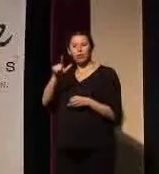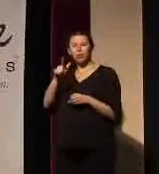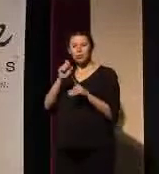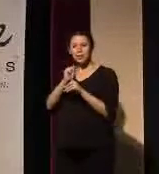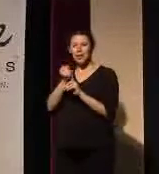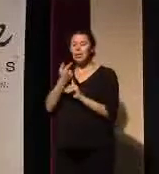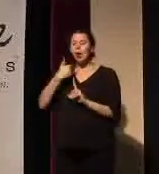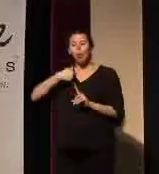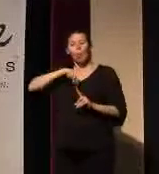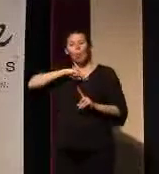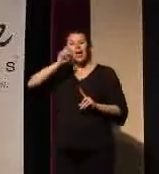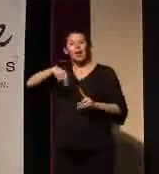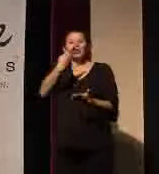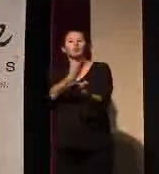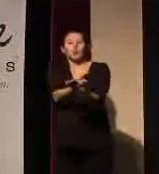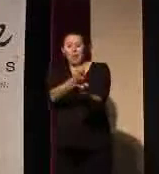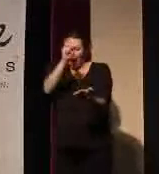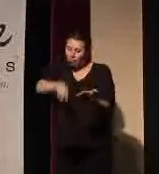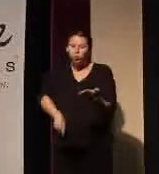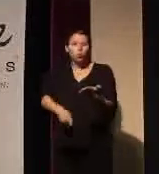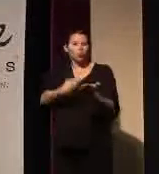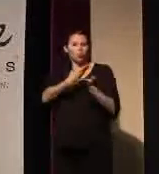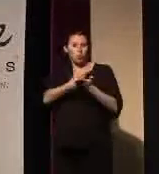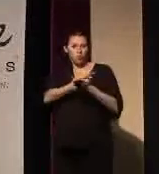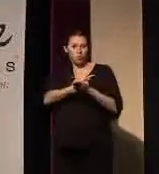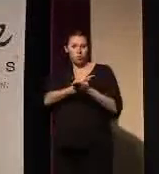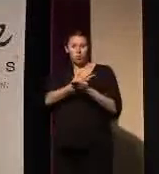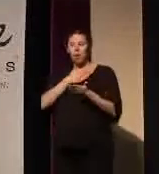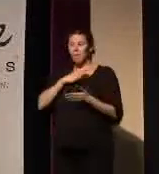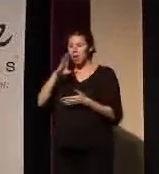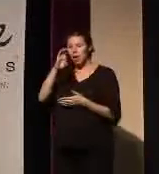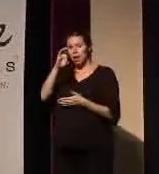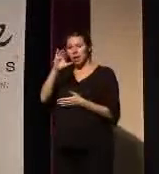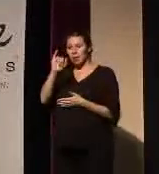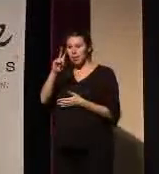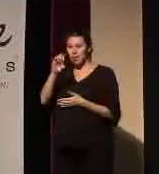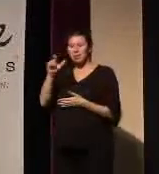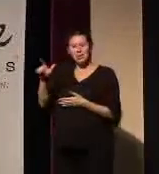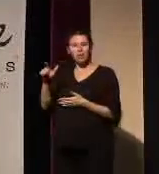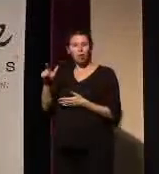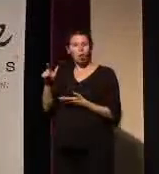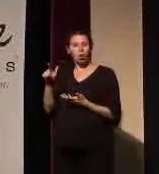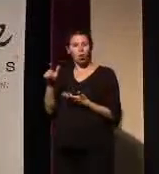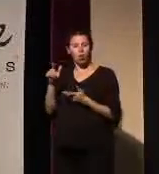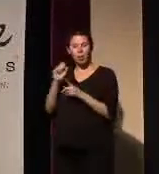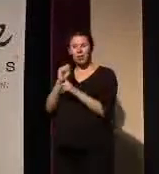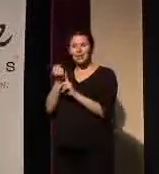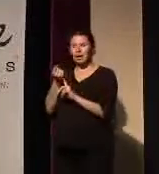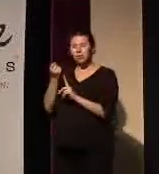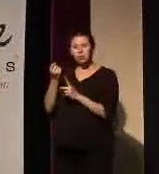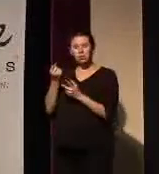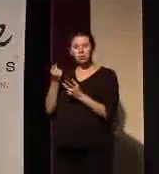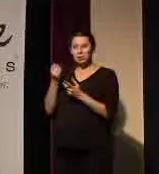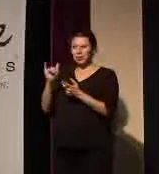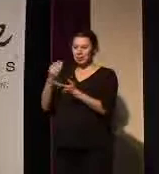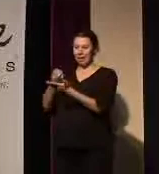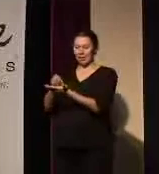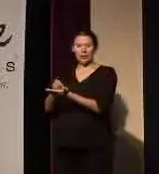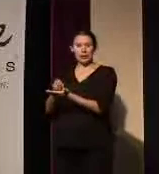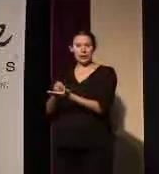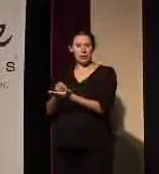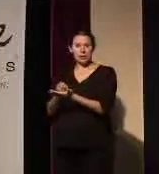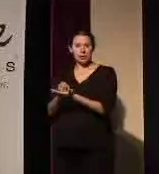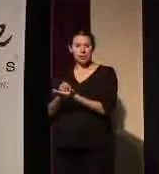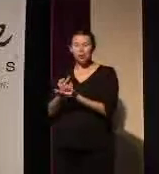prove it beyond a reasonable doubt in a criminal case. In my civil cases, it's a preponderance of the evidence. We have the burden of proof. What does that mean? It means I need